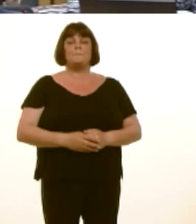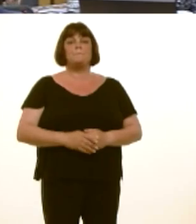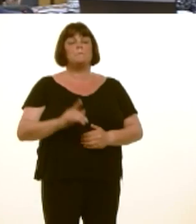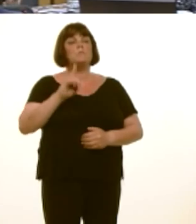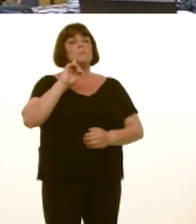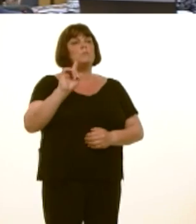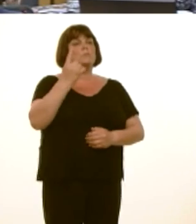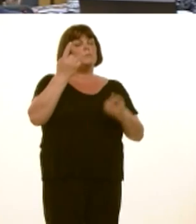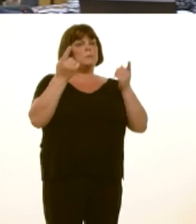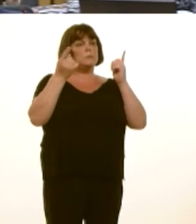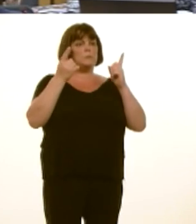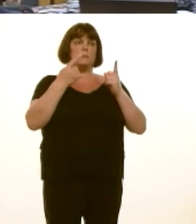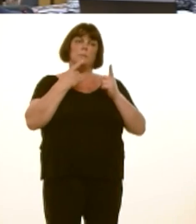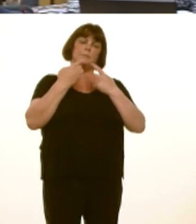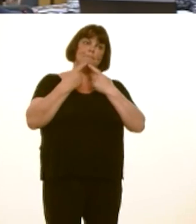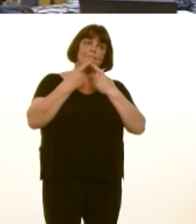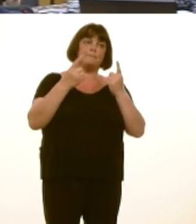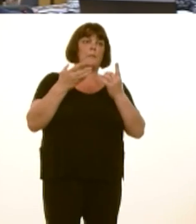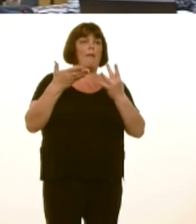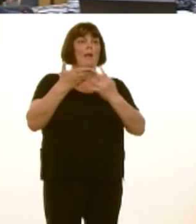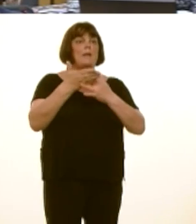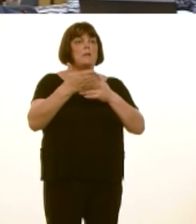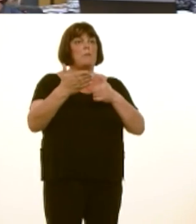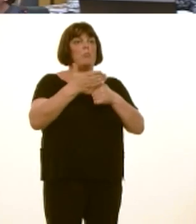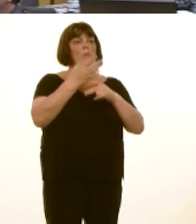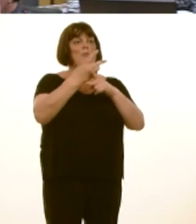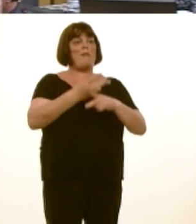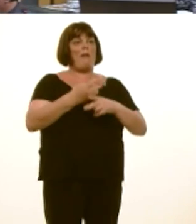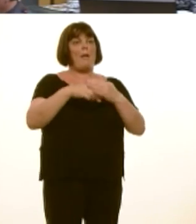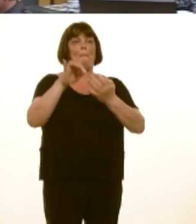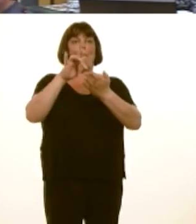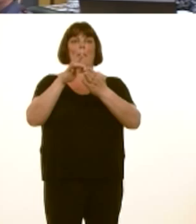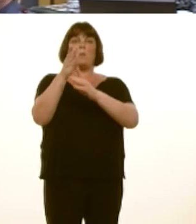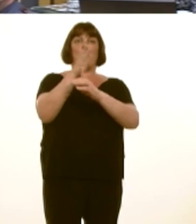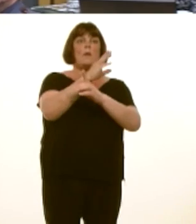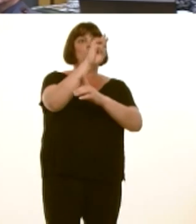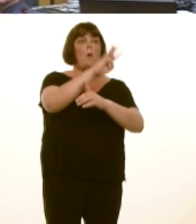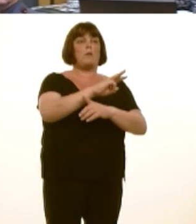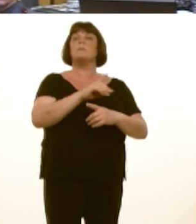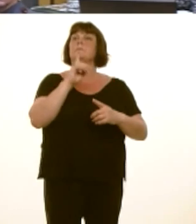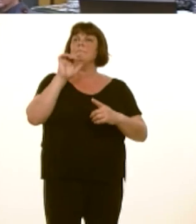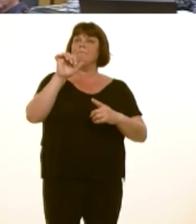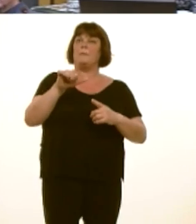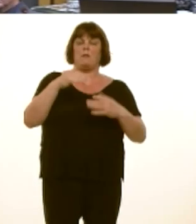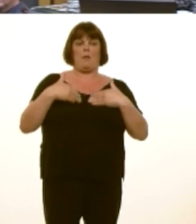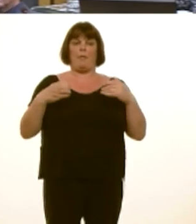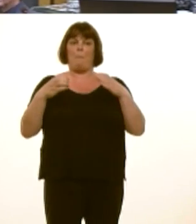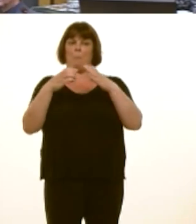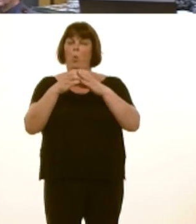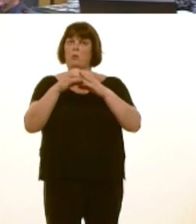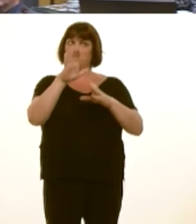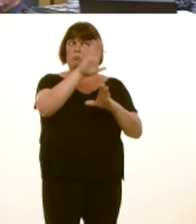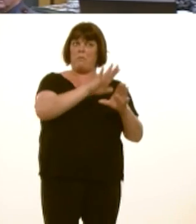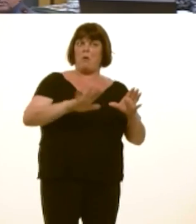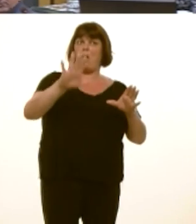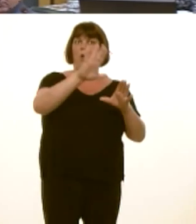First Minister make a statement on access to primary care in Mid and West Wales? Yes, health boards, including those in the Mid and West, are